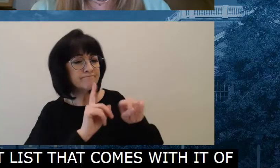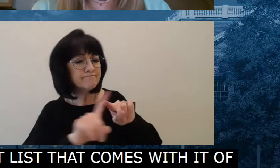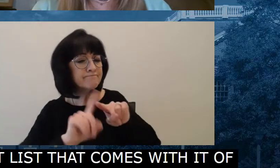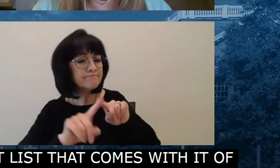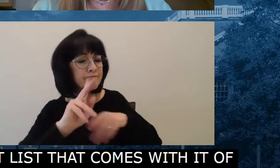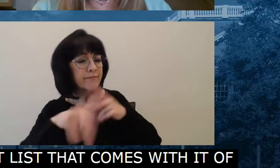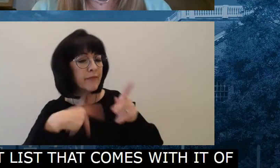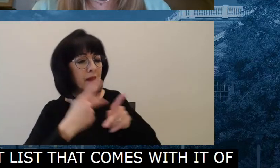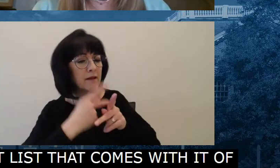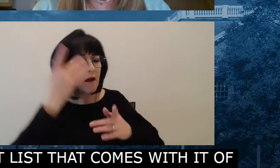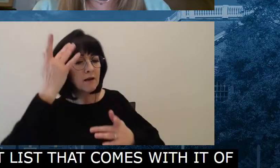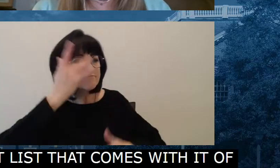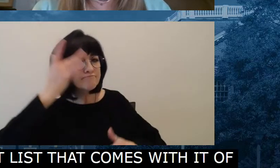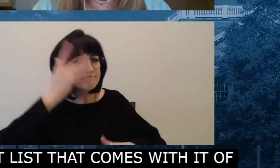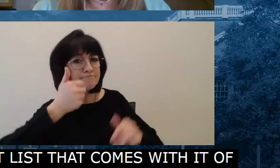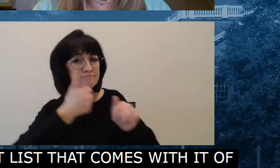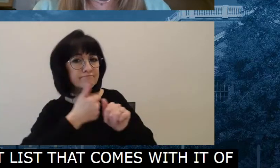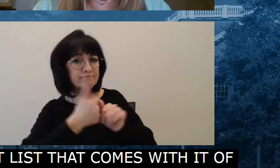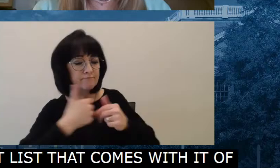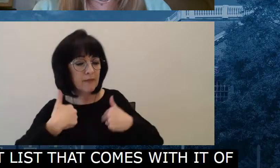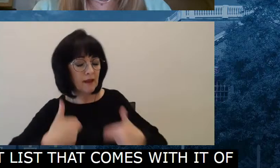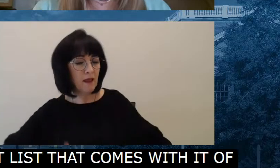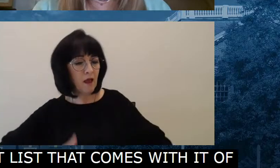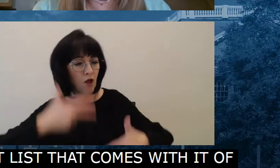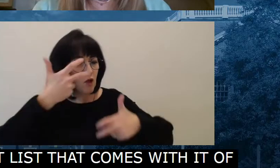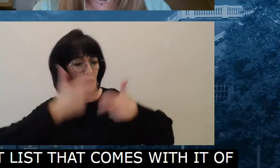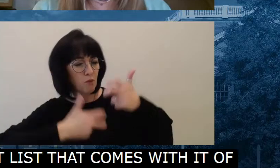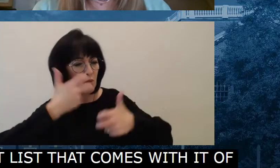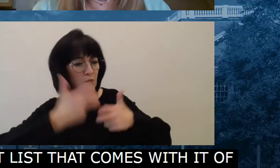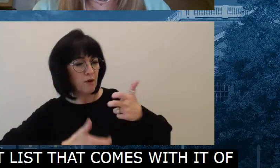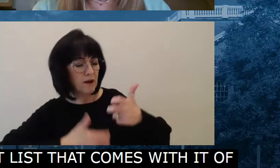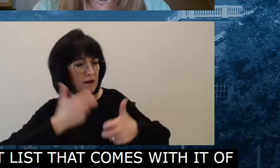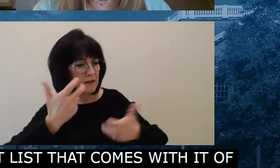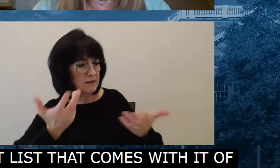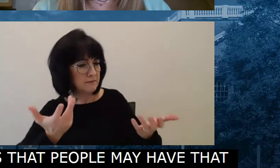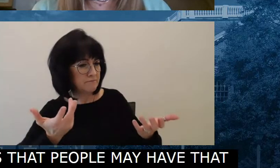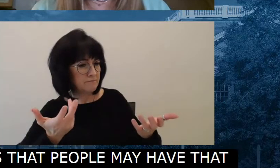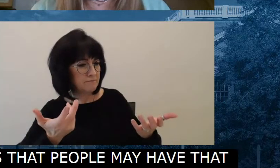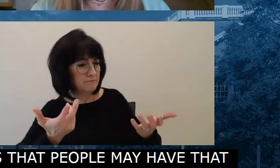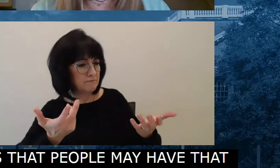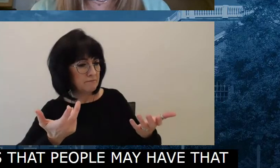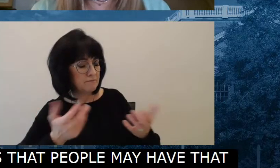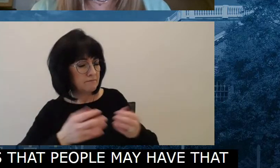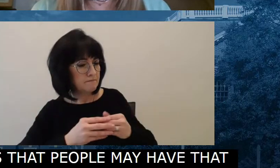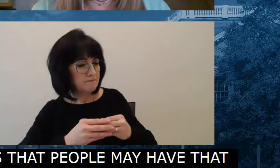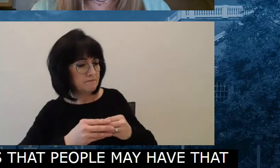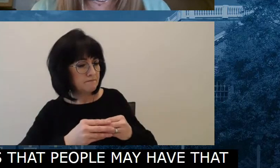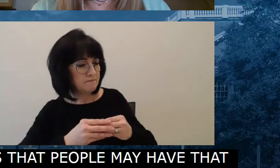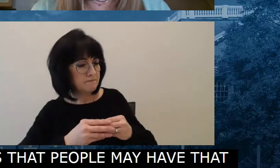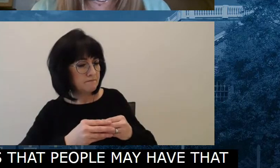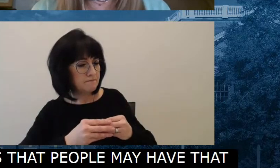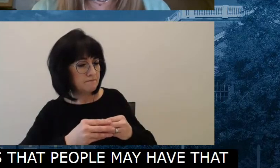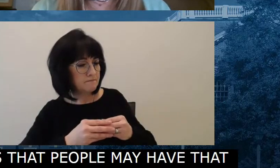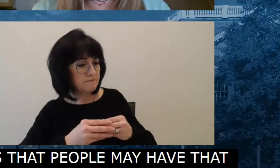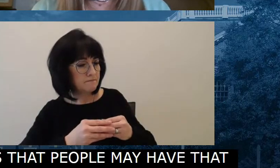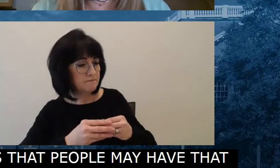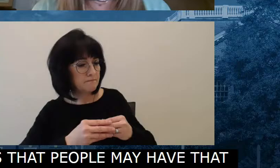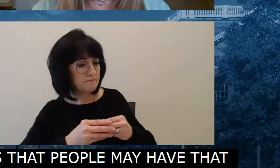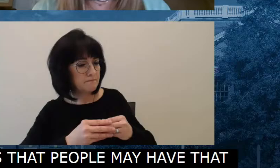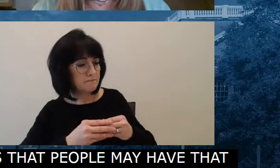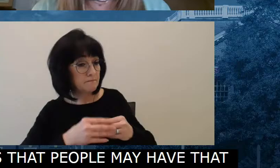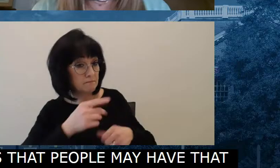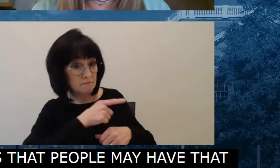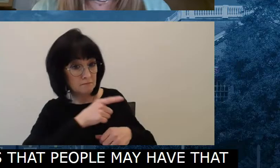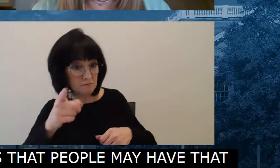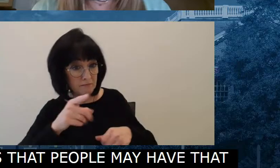that people may have that might qualify them for the vaccine, how do we know specifically, whether these people will have these ailments? Do they need to